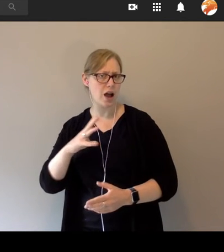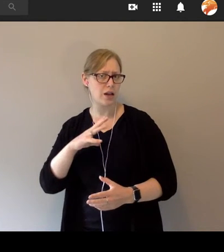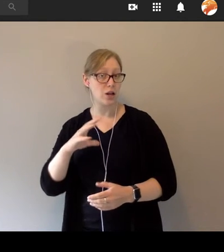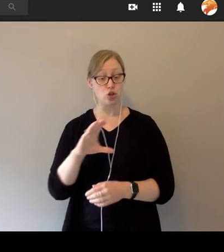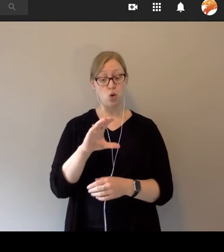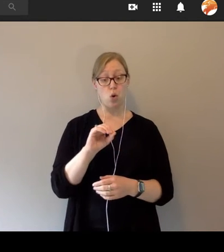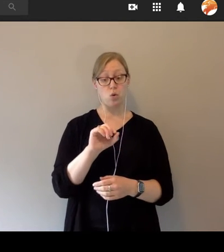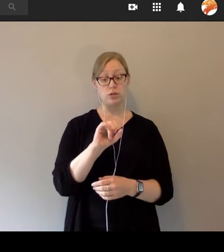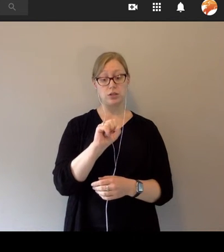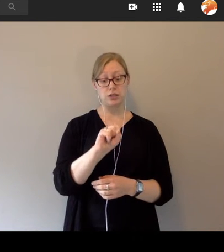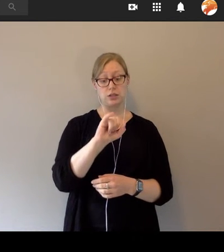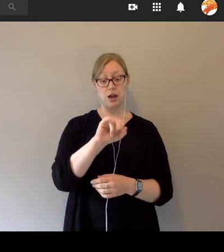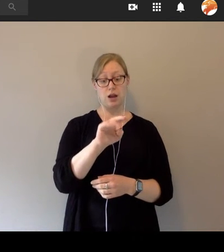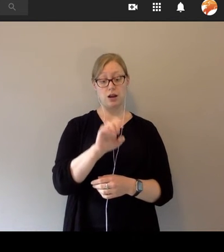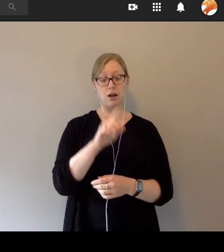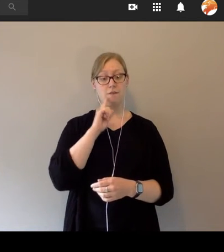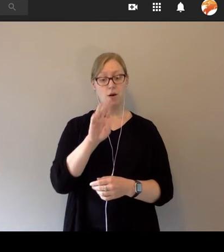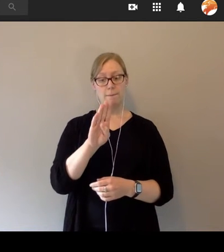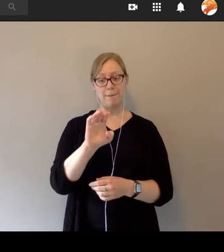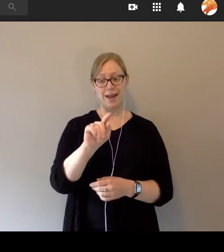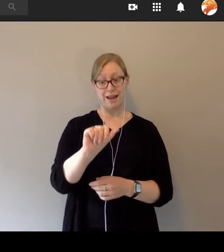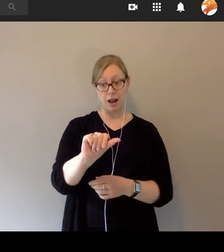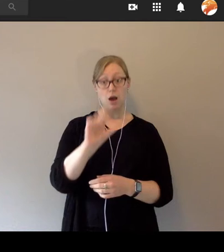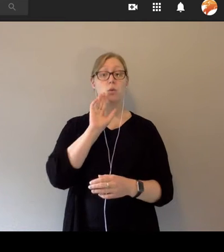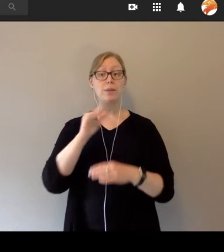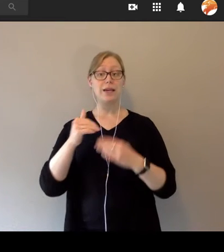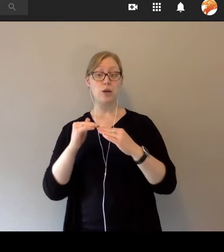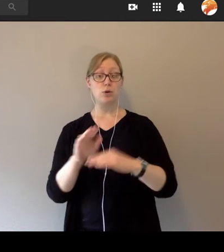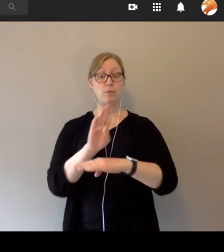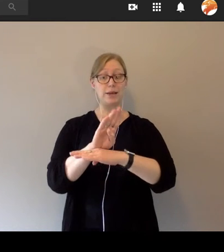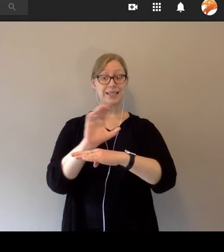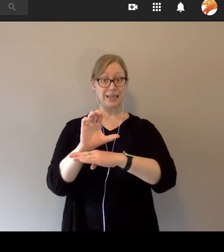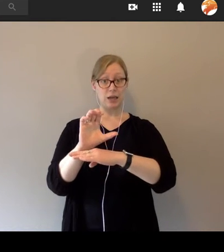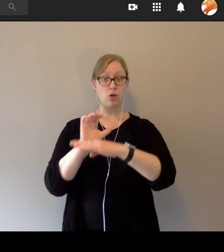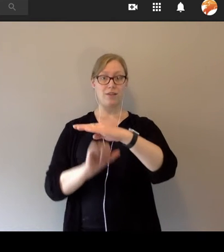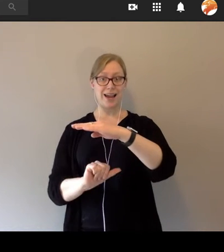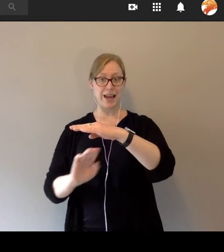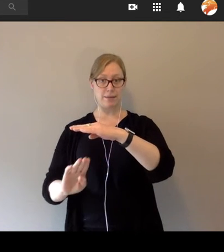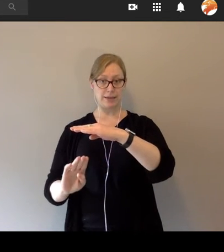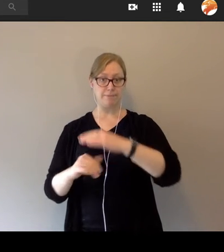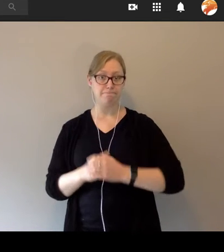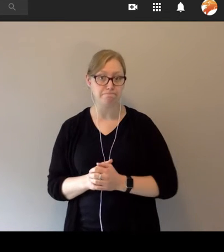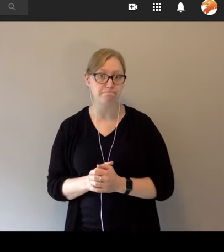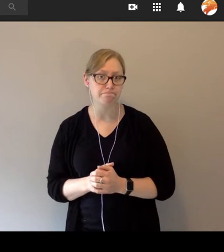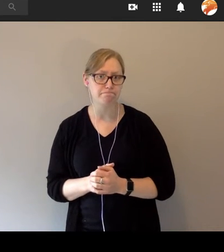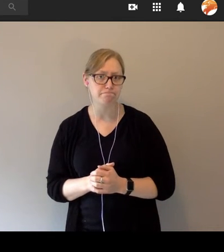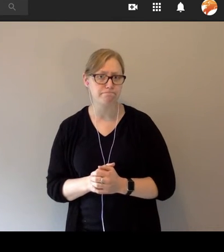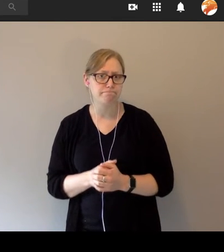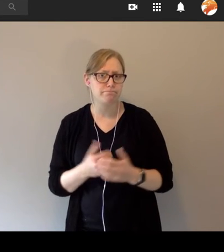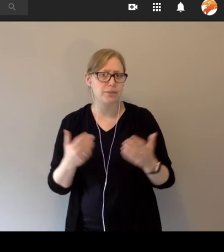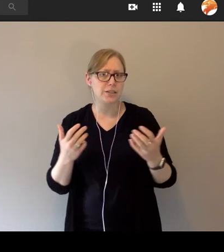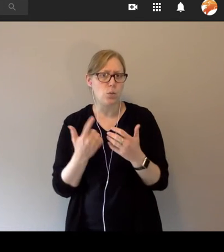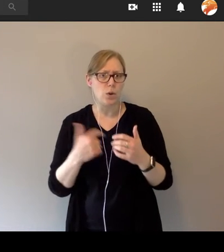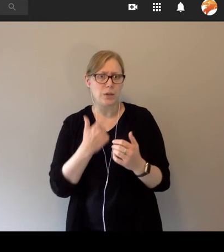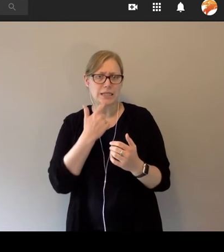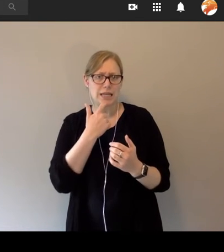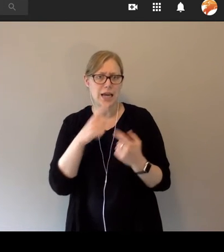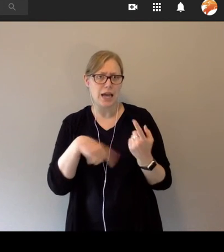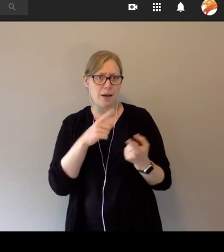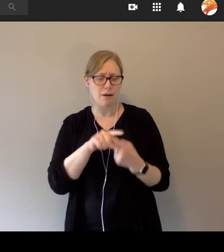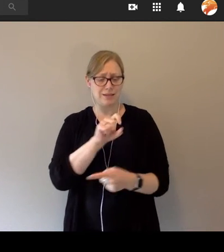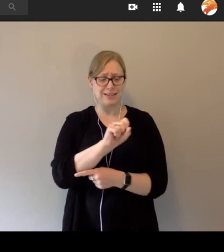be equal to BC over AB also. So what can we say about the sine of alpha and the sine